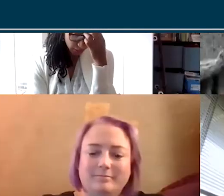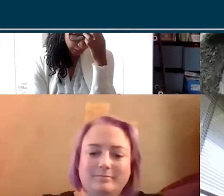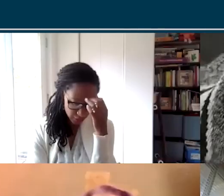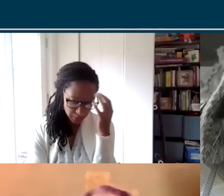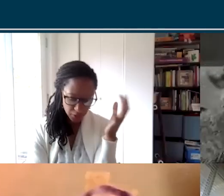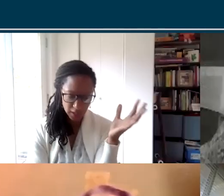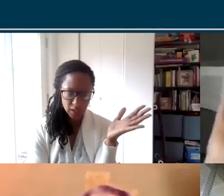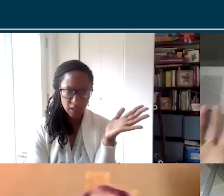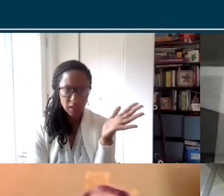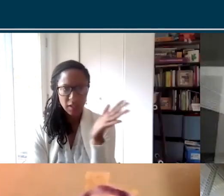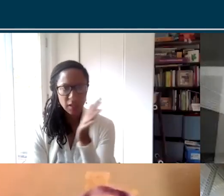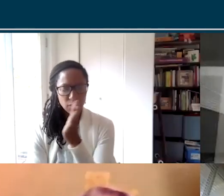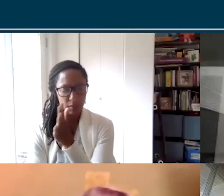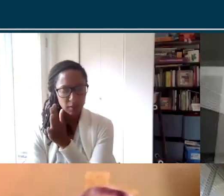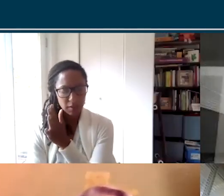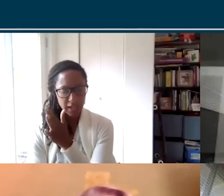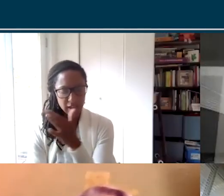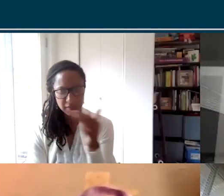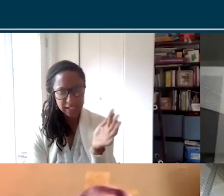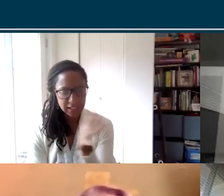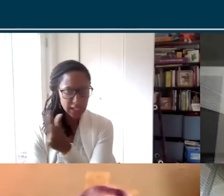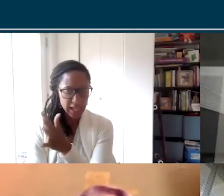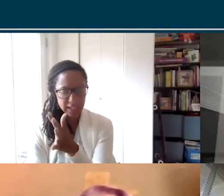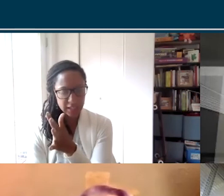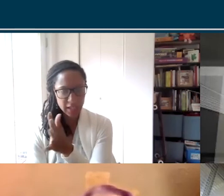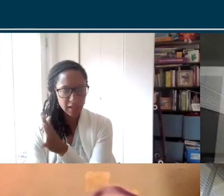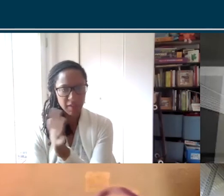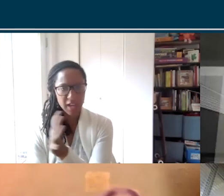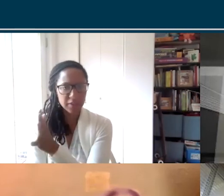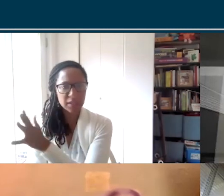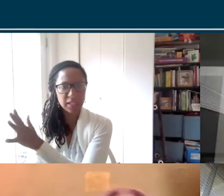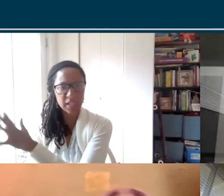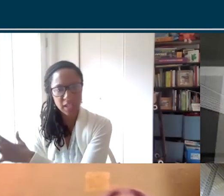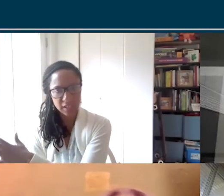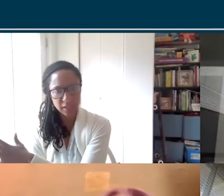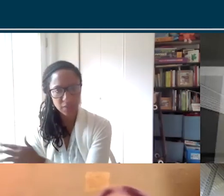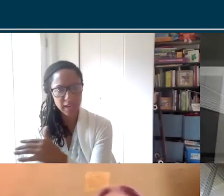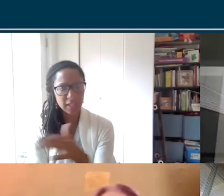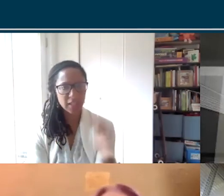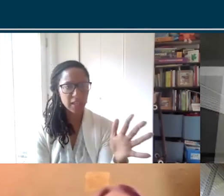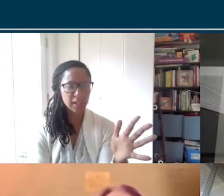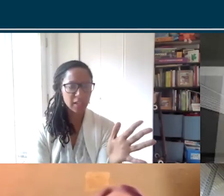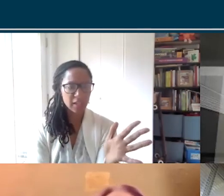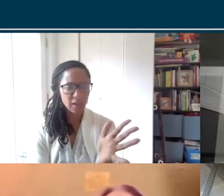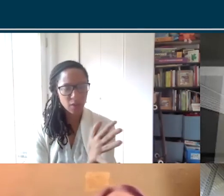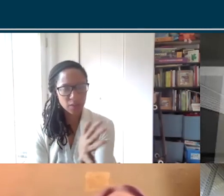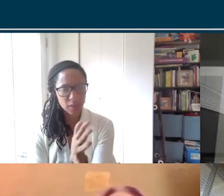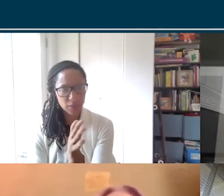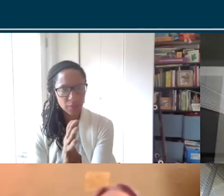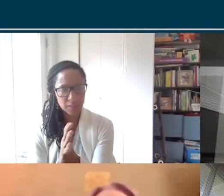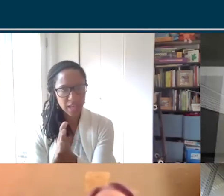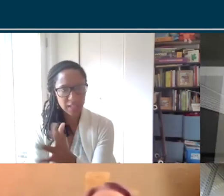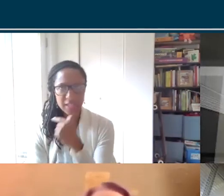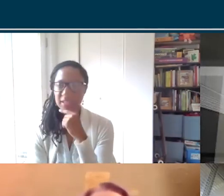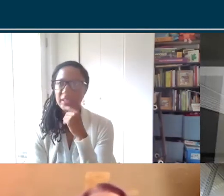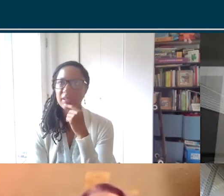about the correlation between, you know, that kind of 1980s thinking of, I don't see color, right? And also